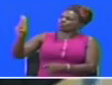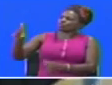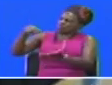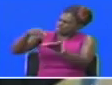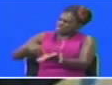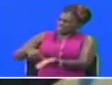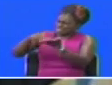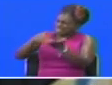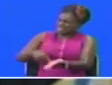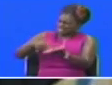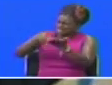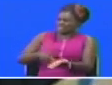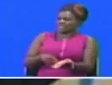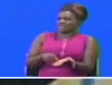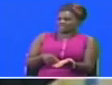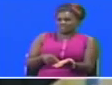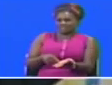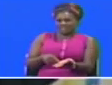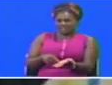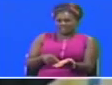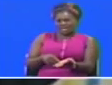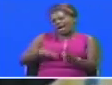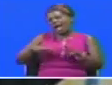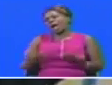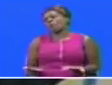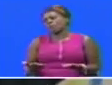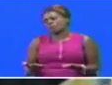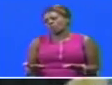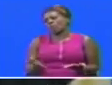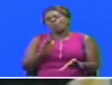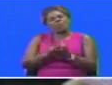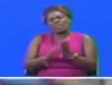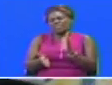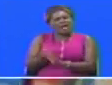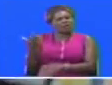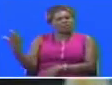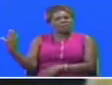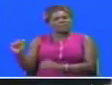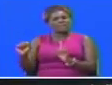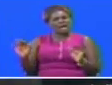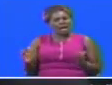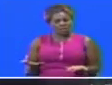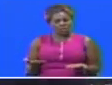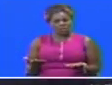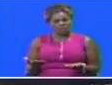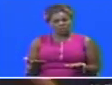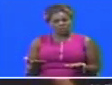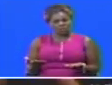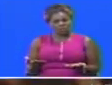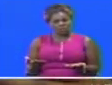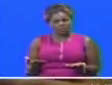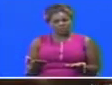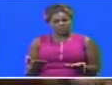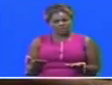is that, you know, the elections might, how can elections continue without the ballot papers? Sure. Well, that has been